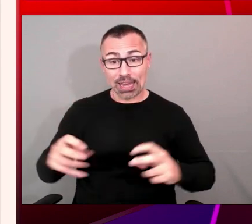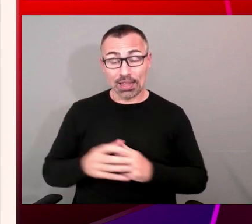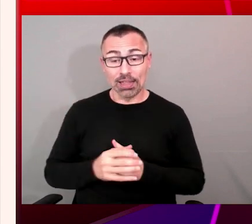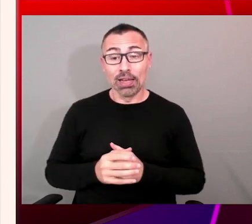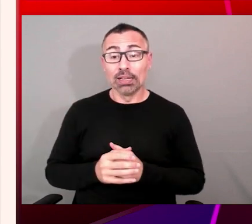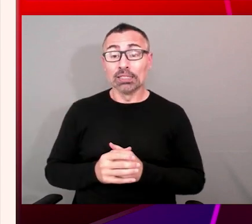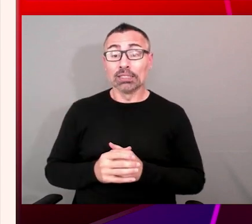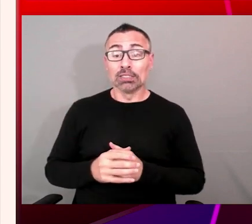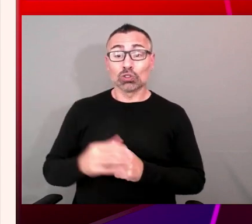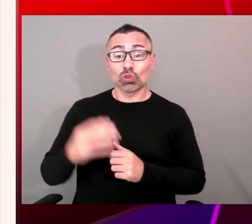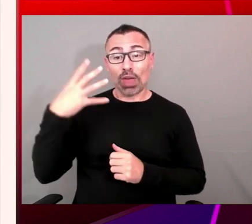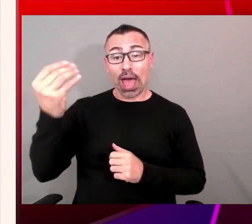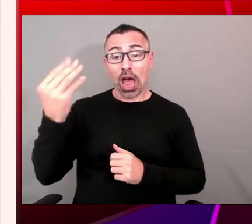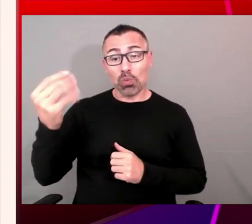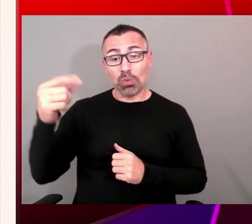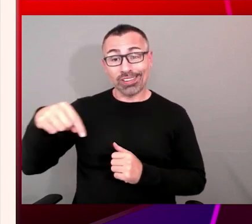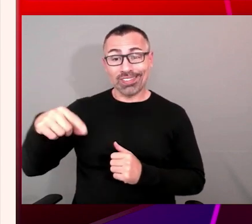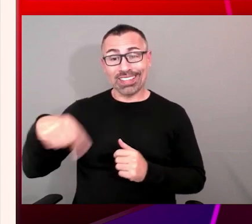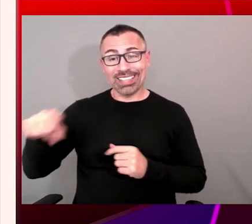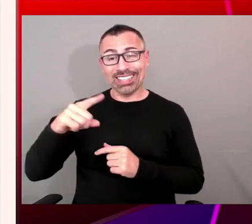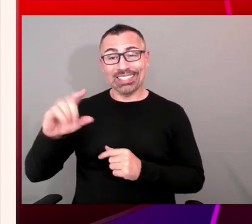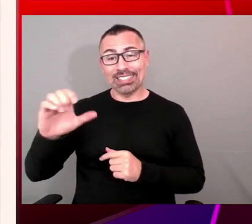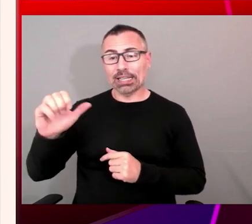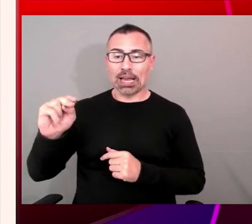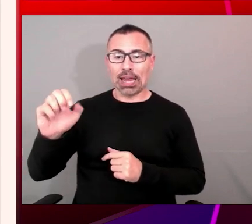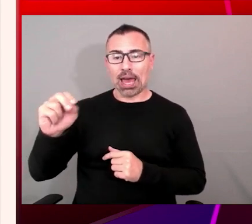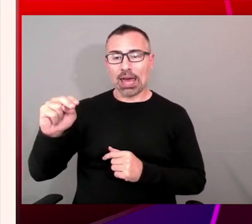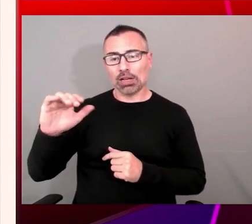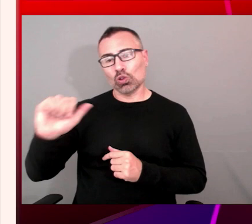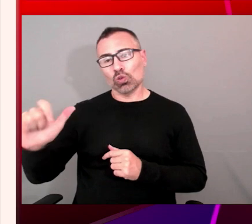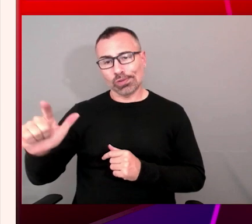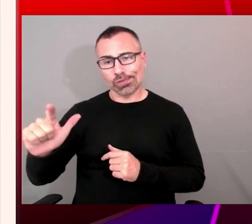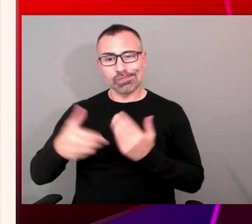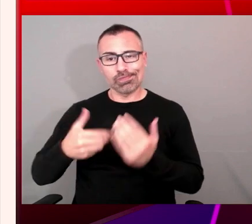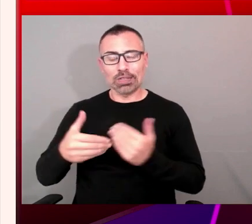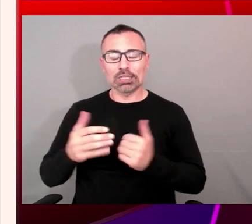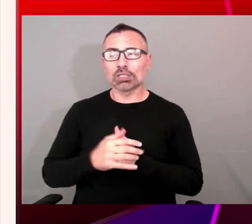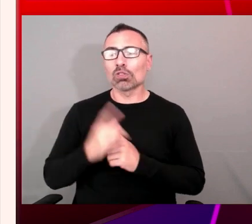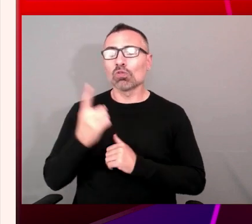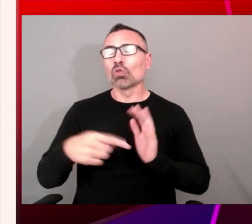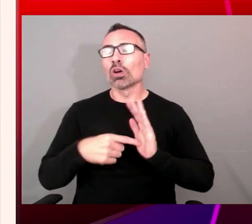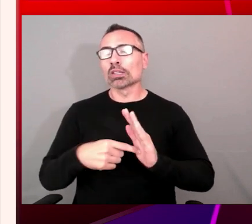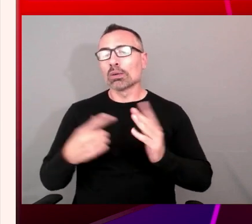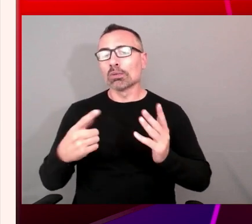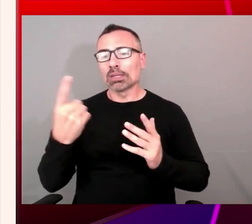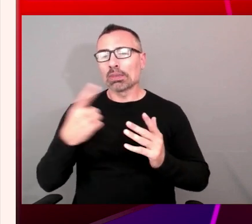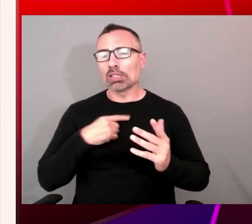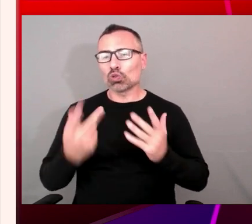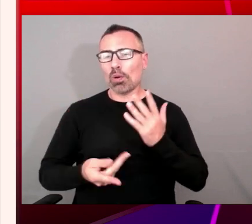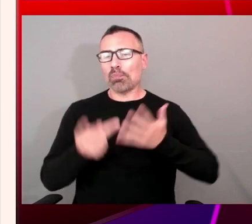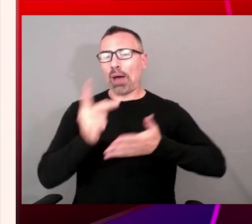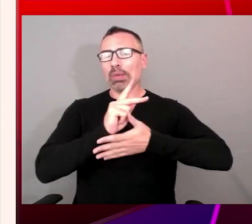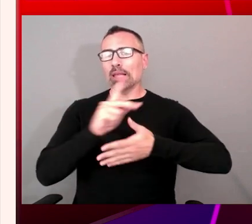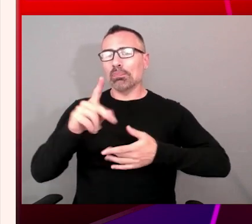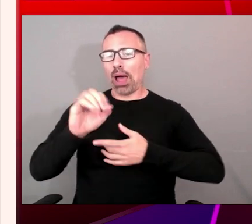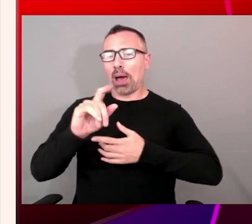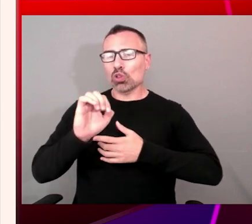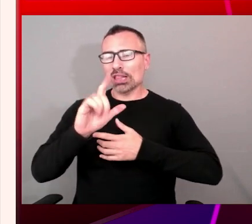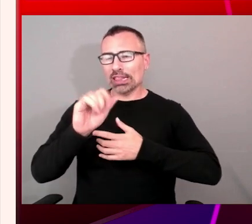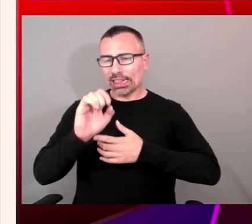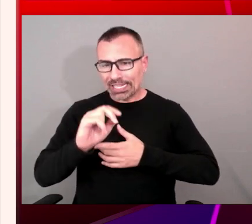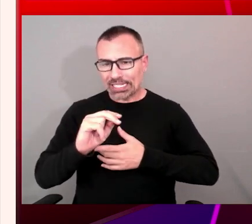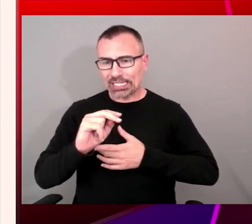canonical processes, let's take an initiative that is doing population sequencing, so trying to sequence a lot of